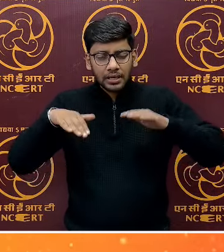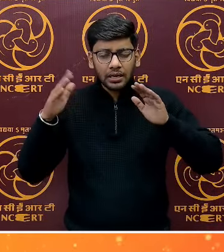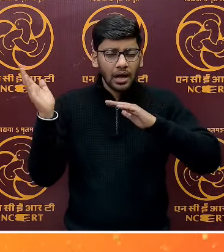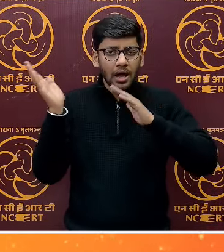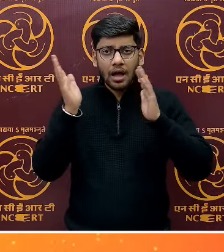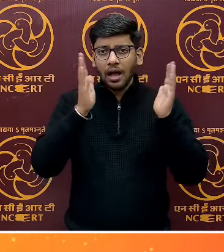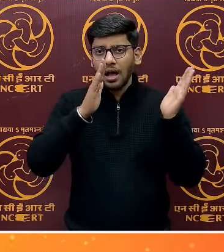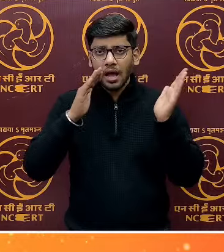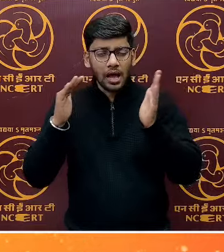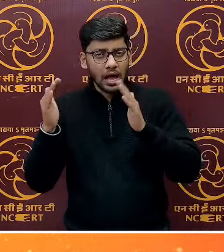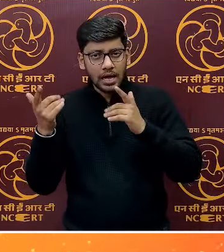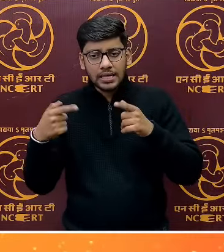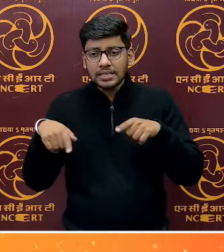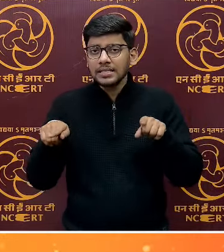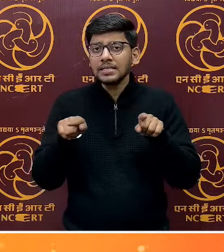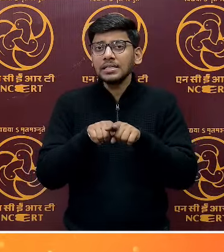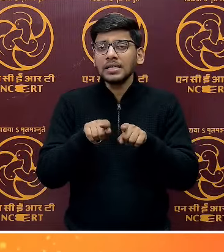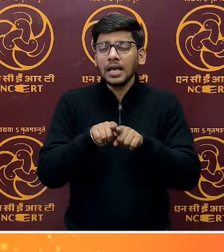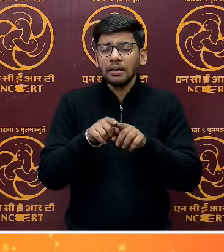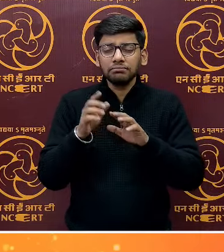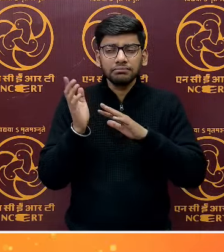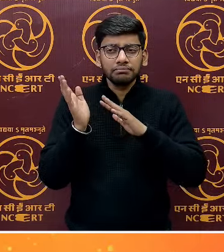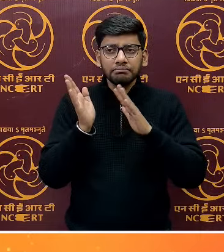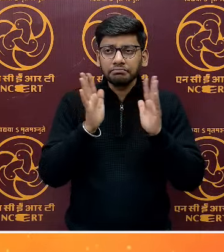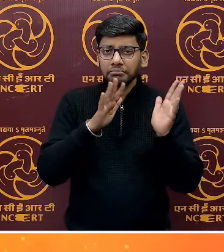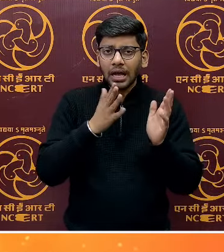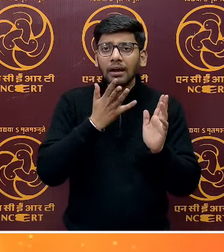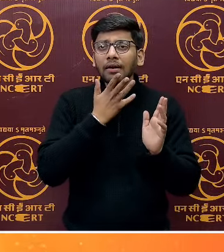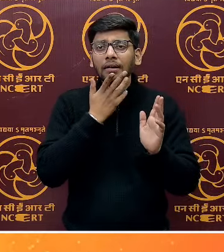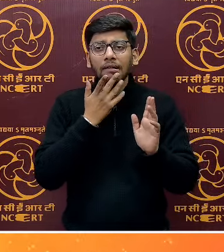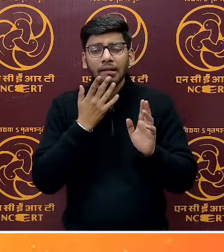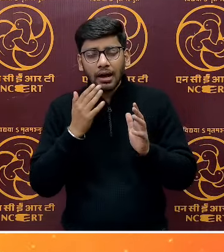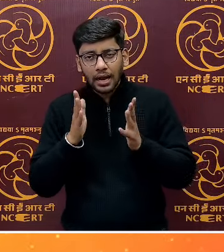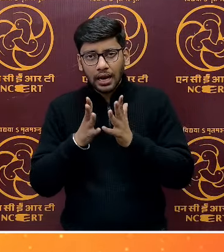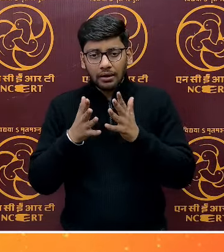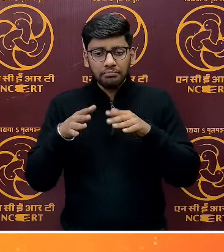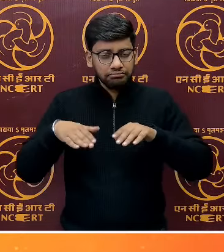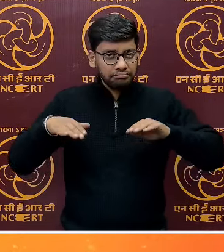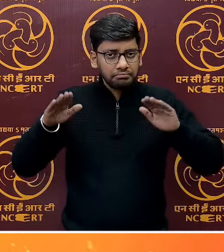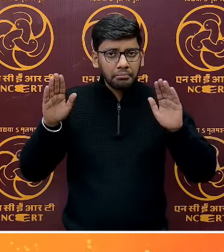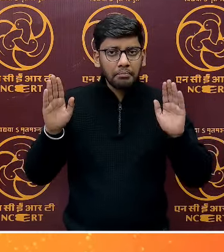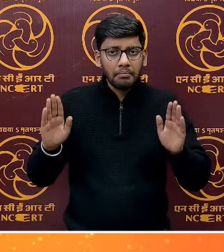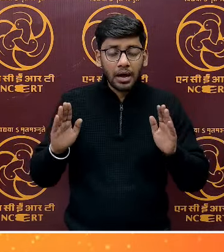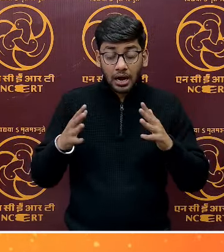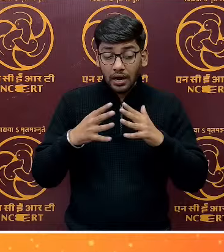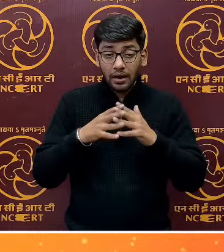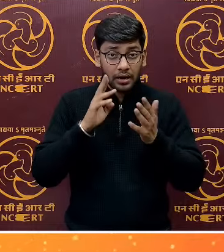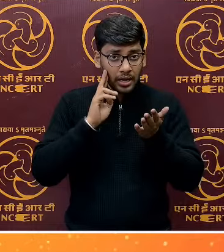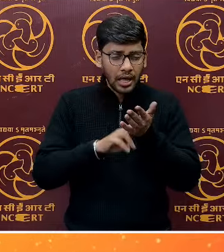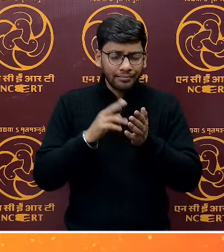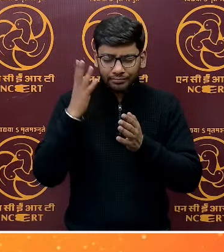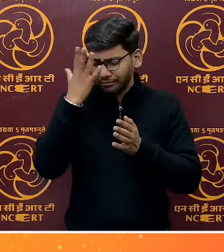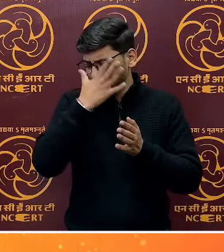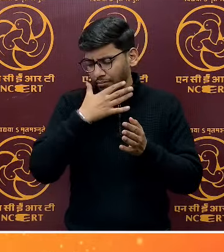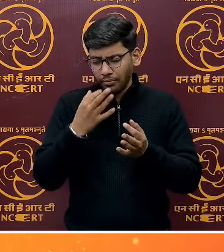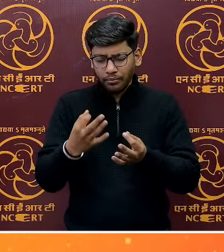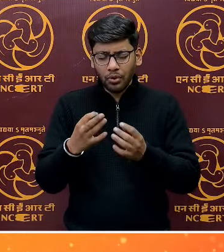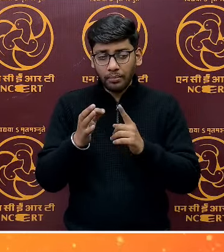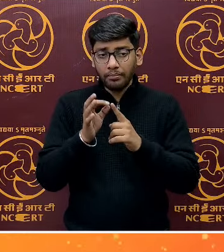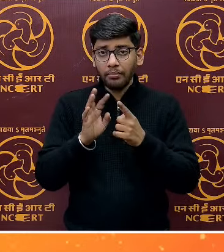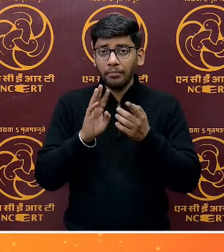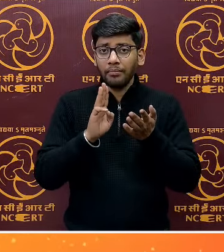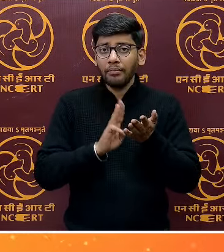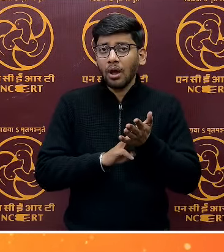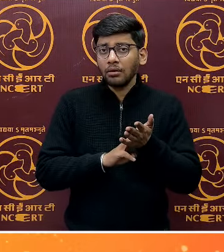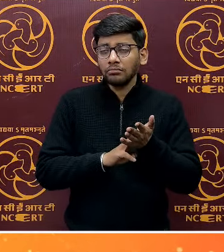like colored birds in the wind-whipped sky. So it's a beautiful poem where